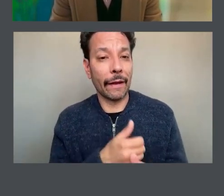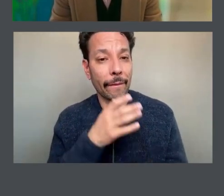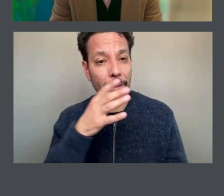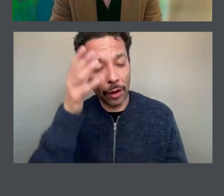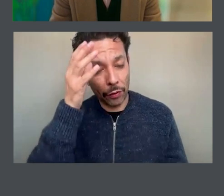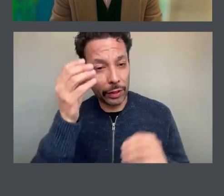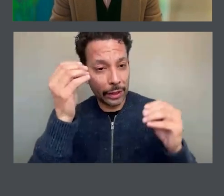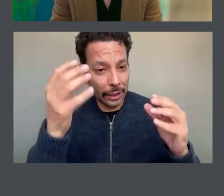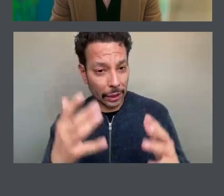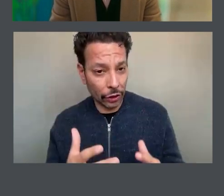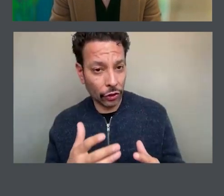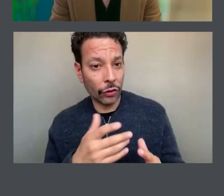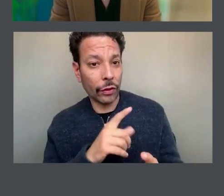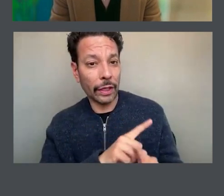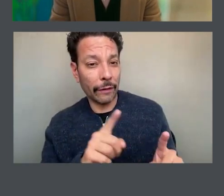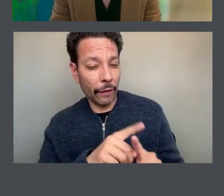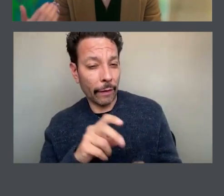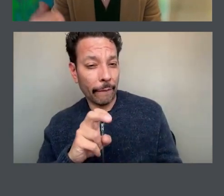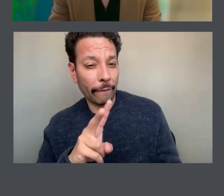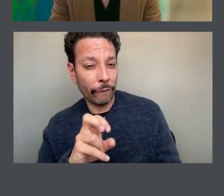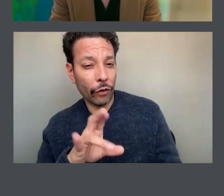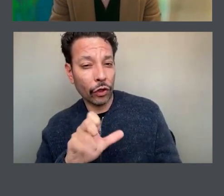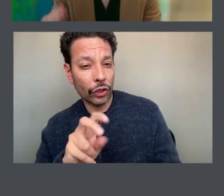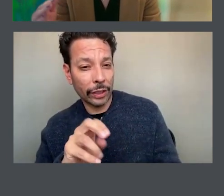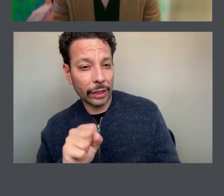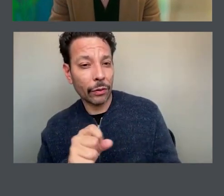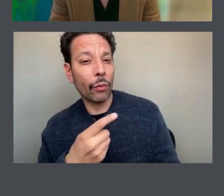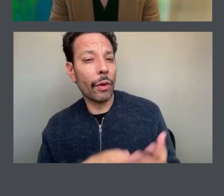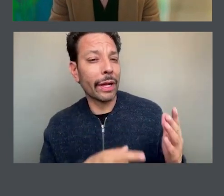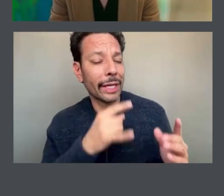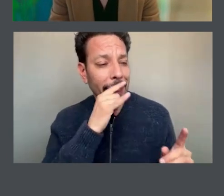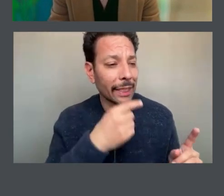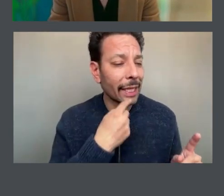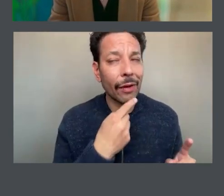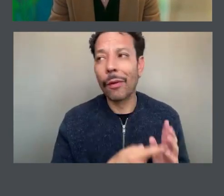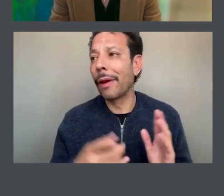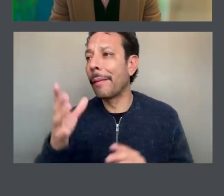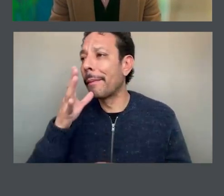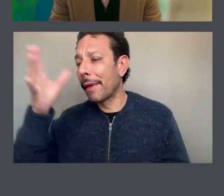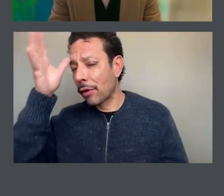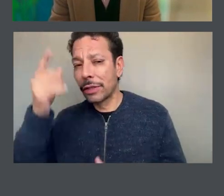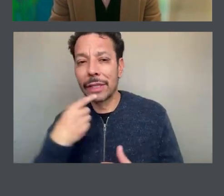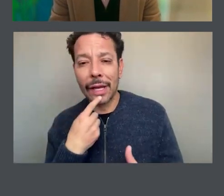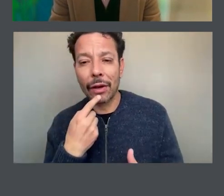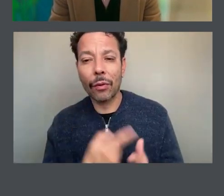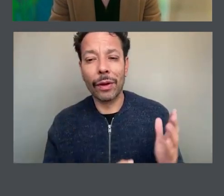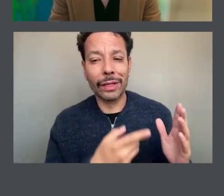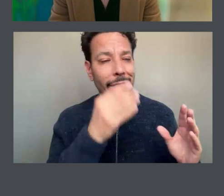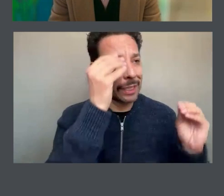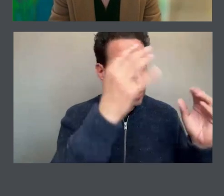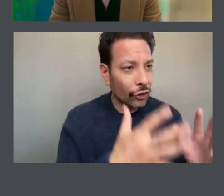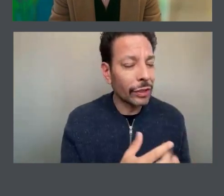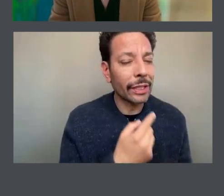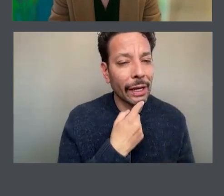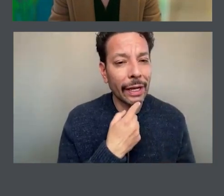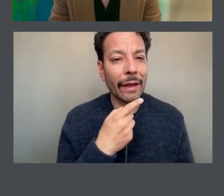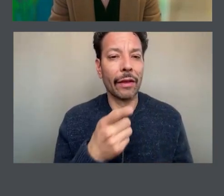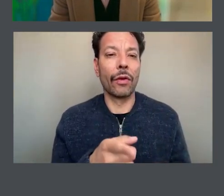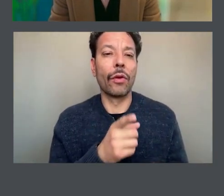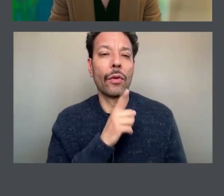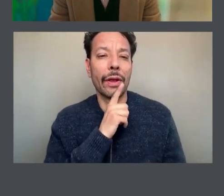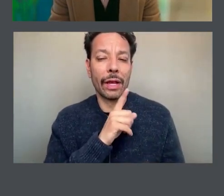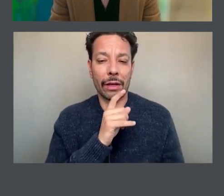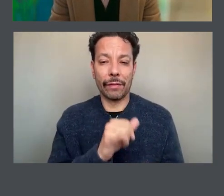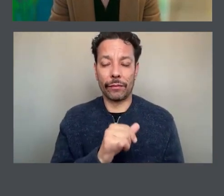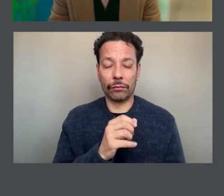and teacher versions. So we can compare, right? What is the kid saying versus what is the parent saying versus what is the teacher saying? And that can be